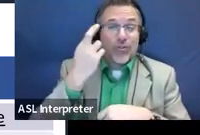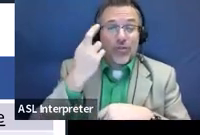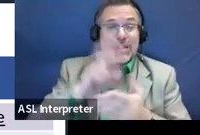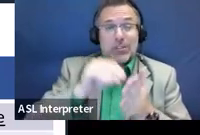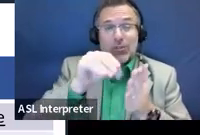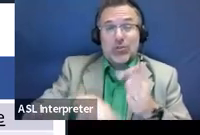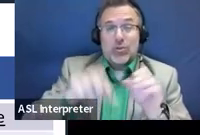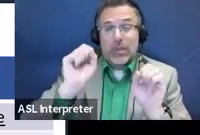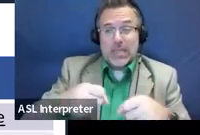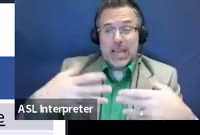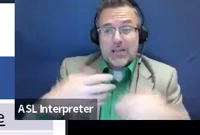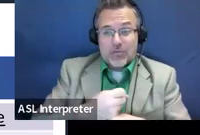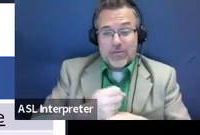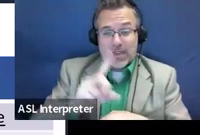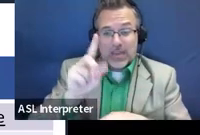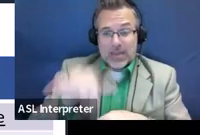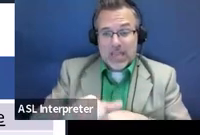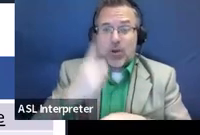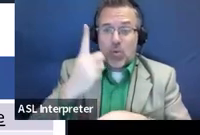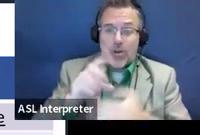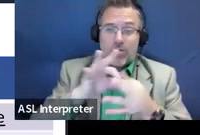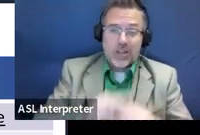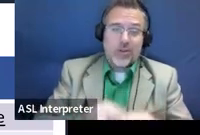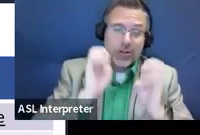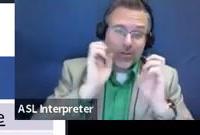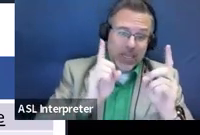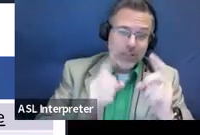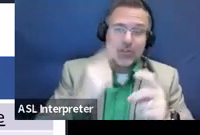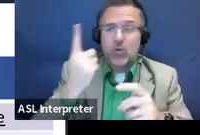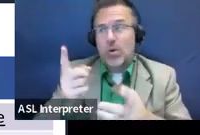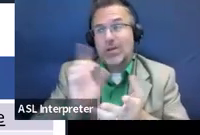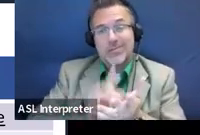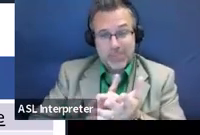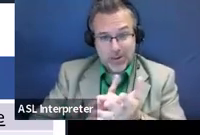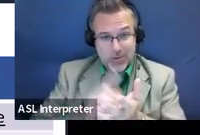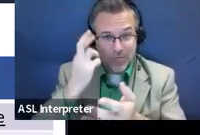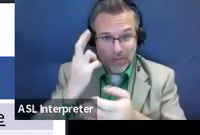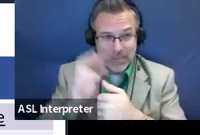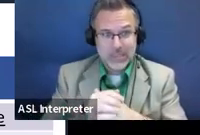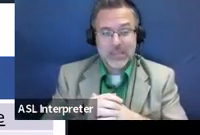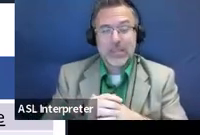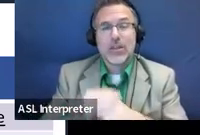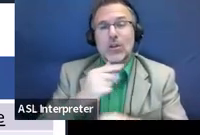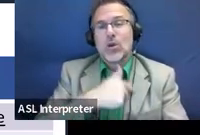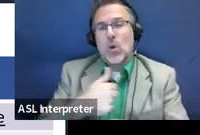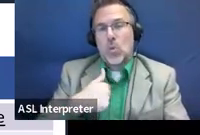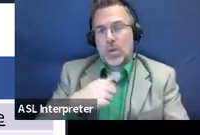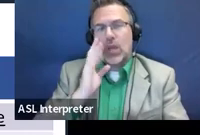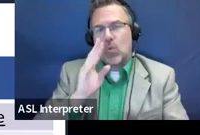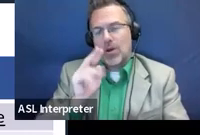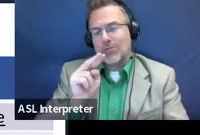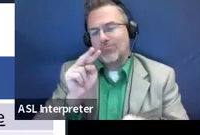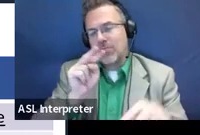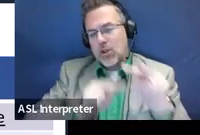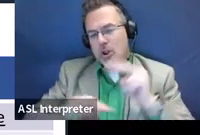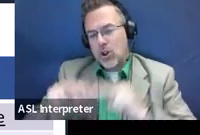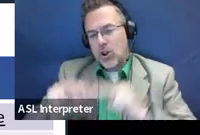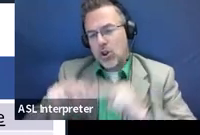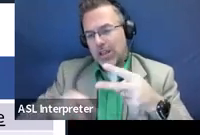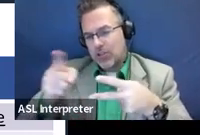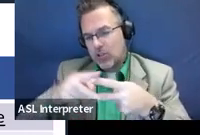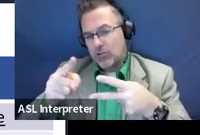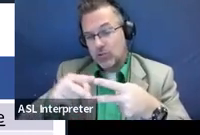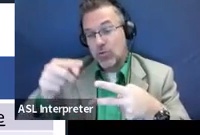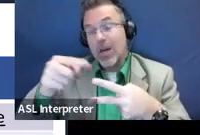abbreviated day. One is educational and one is medical. So we look at these components because this is very